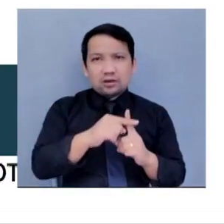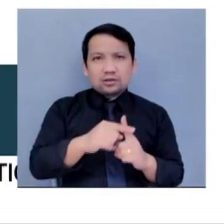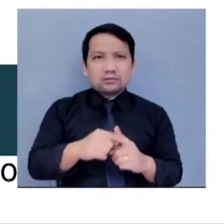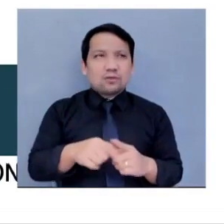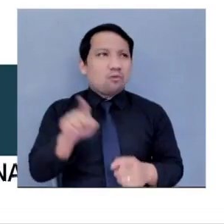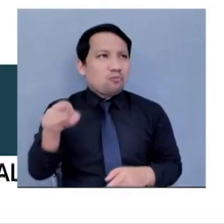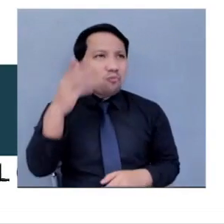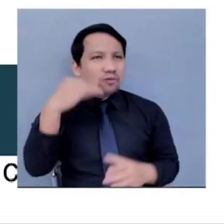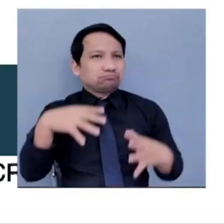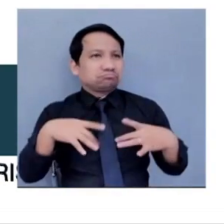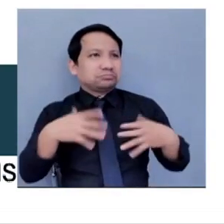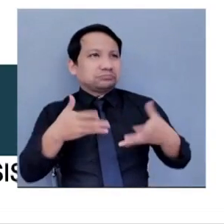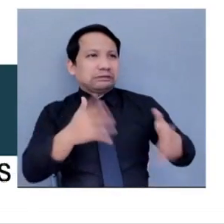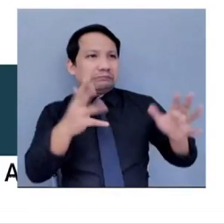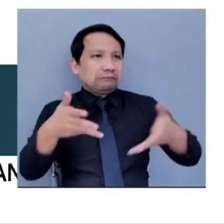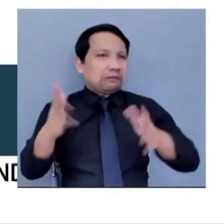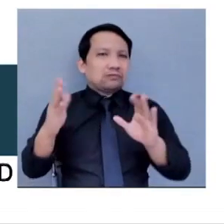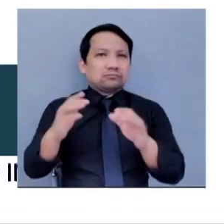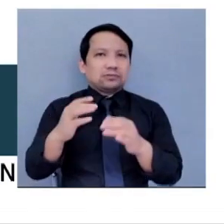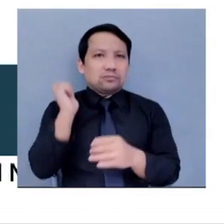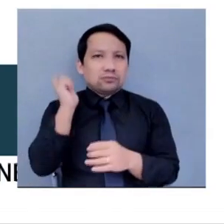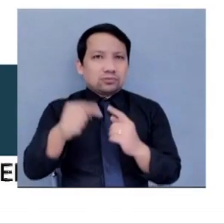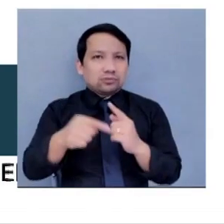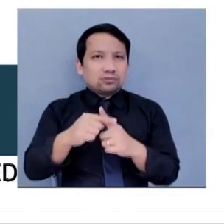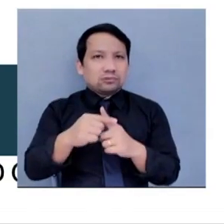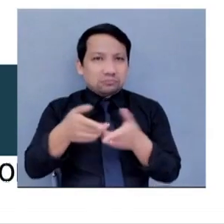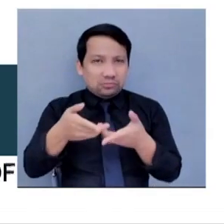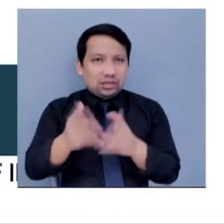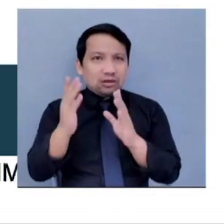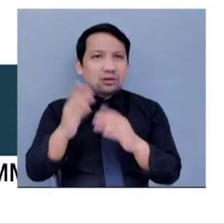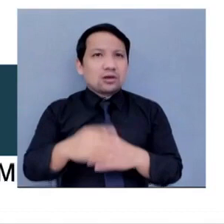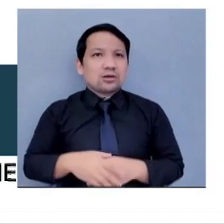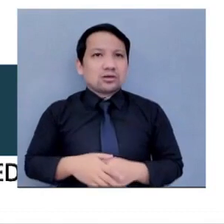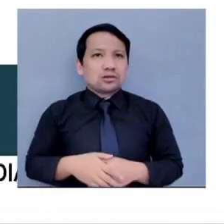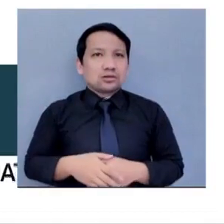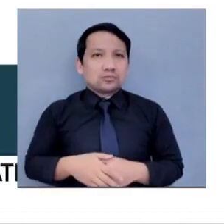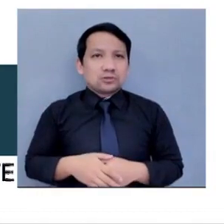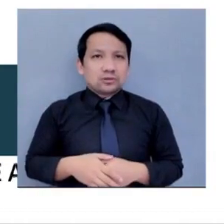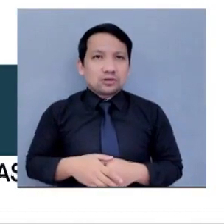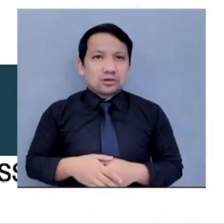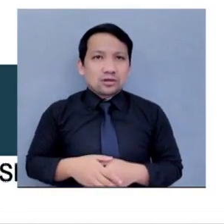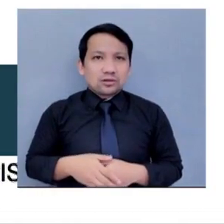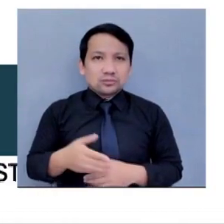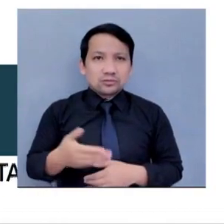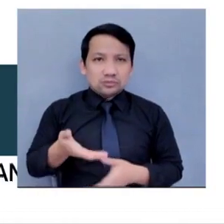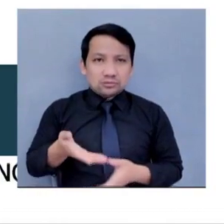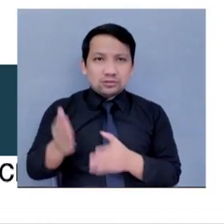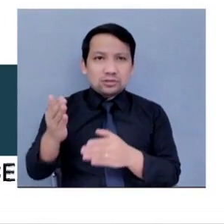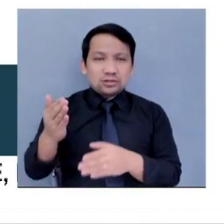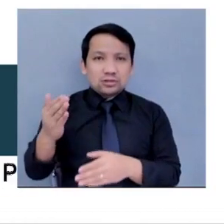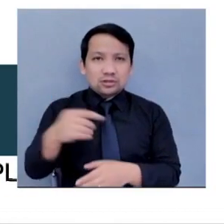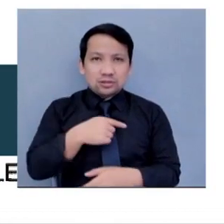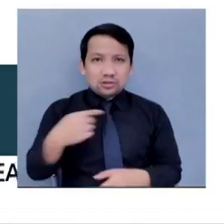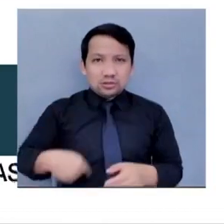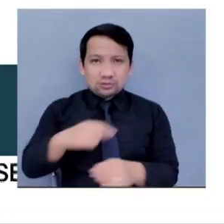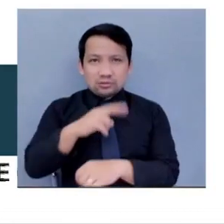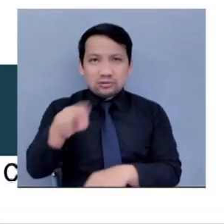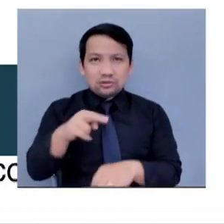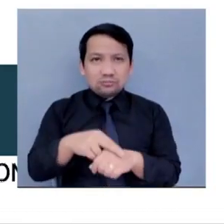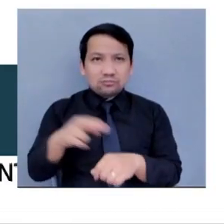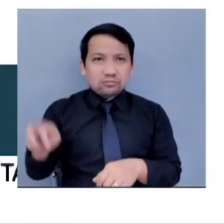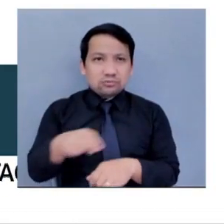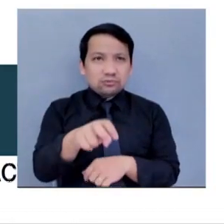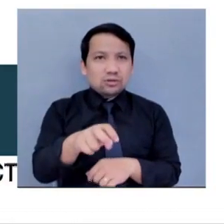all their restrictions all of a sudden. Now they're allowing travelers or Chinese nationals to travel